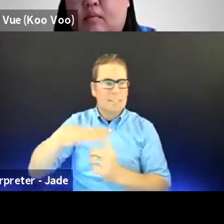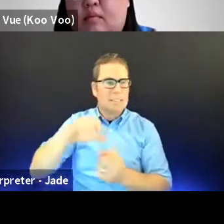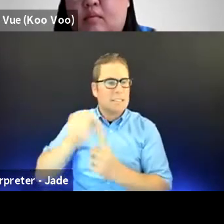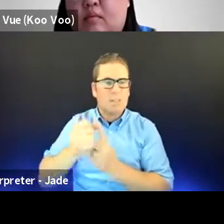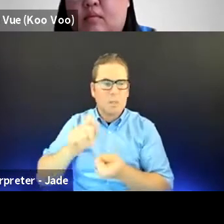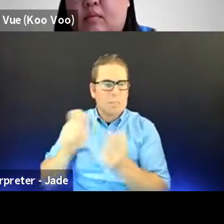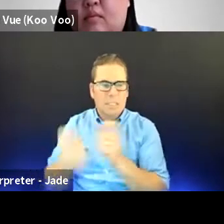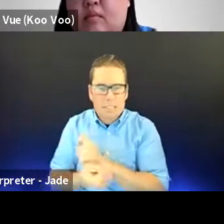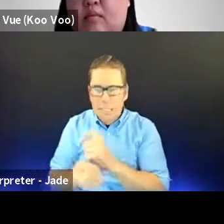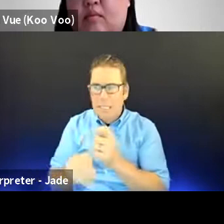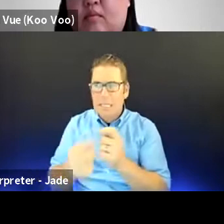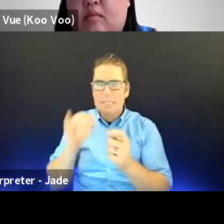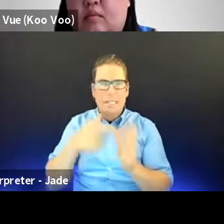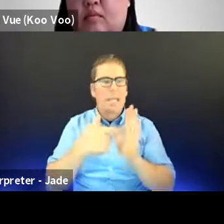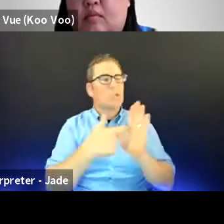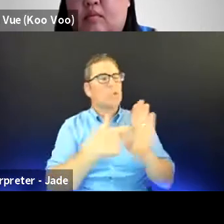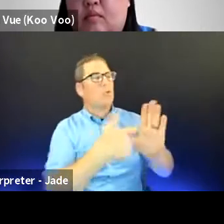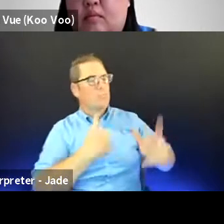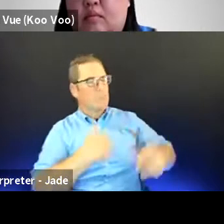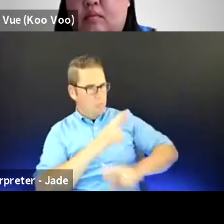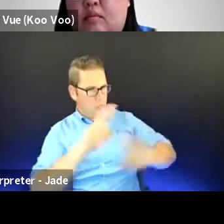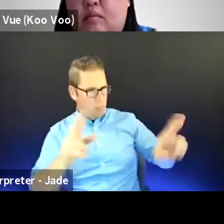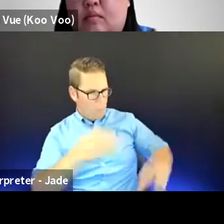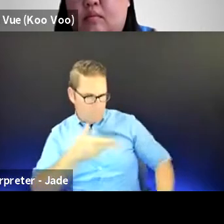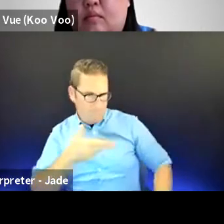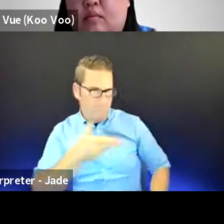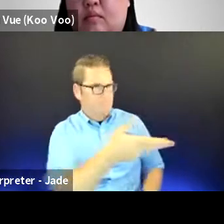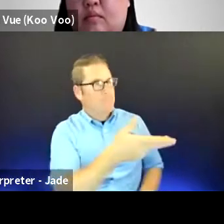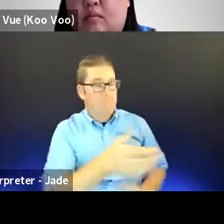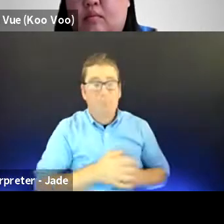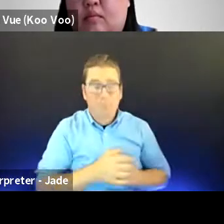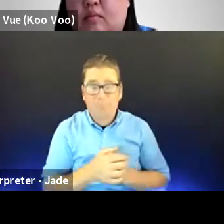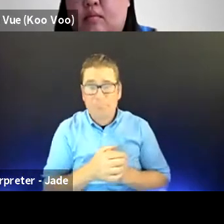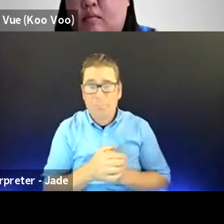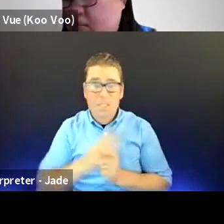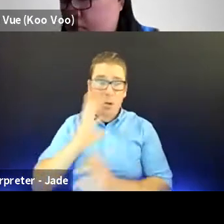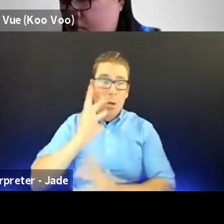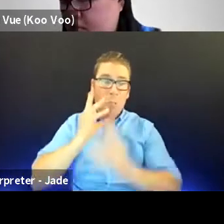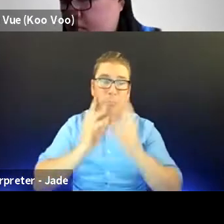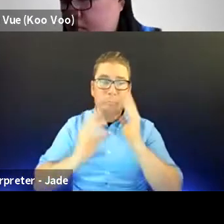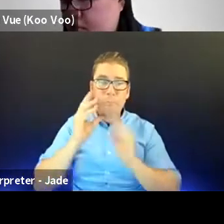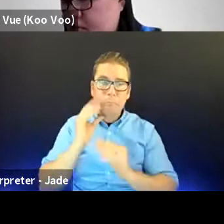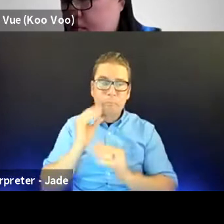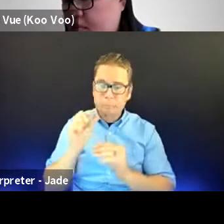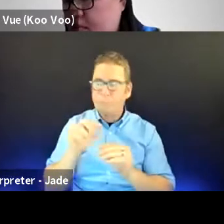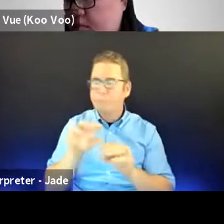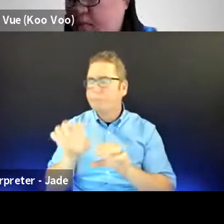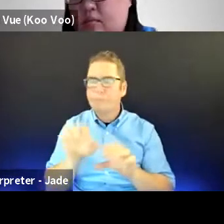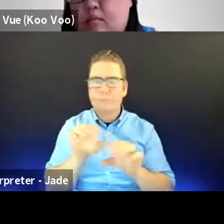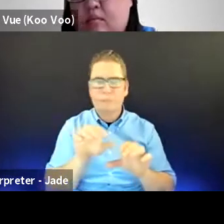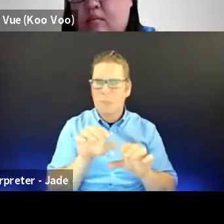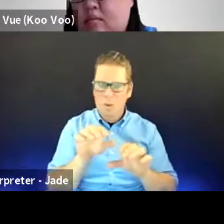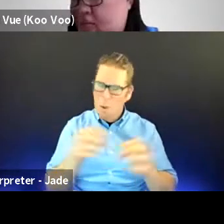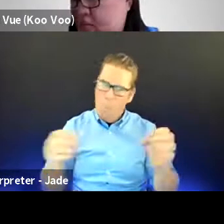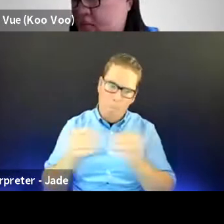candidate. So build out your experience as much as you can. Another thing I